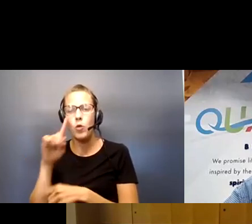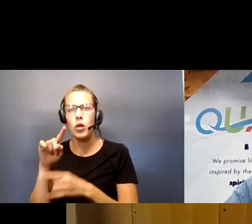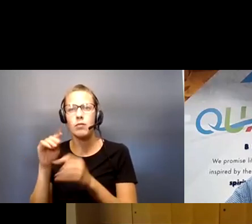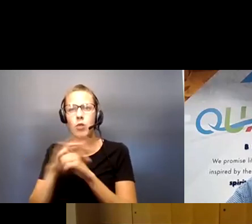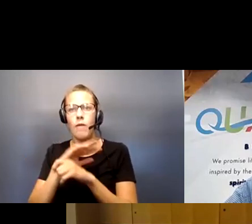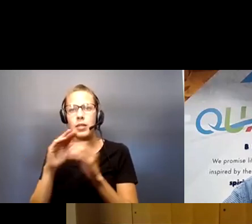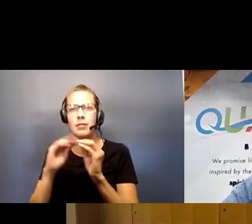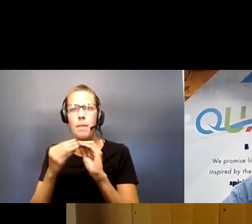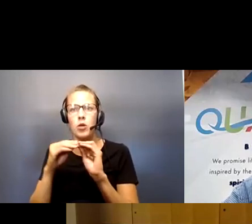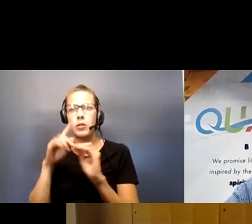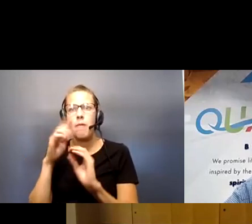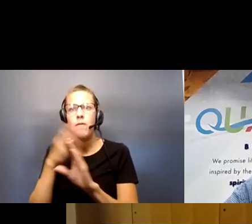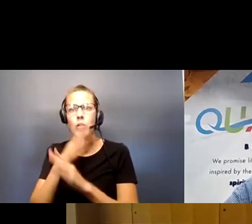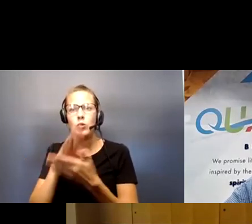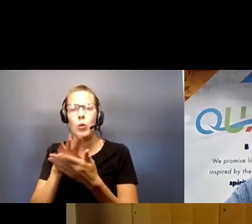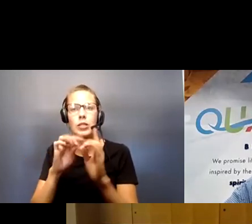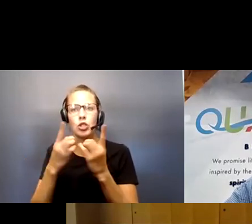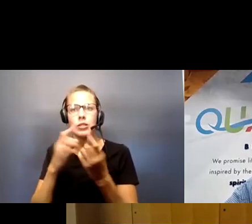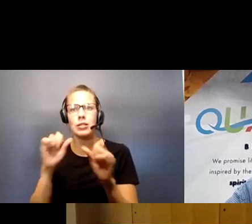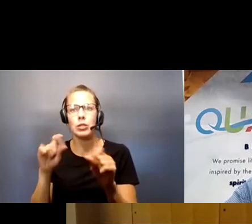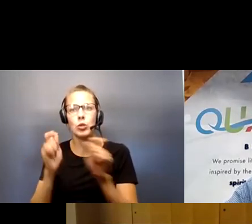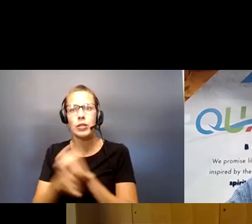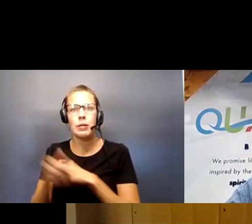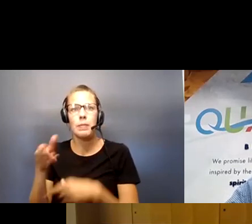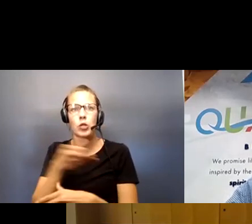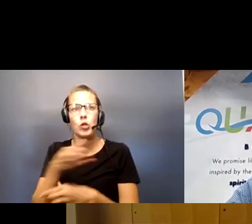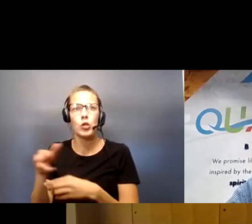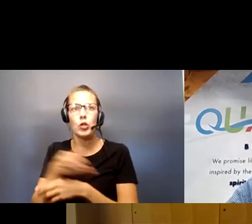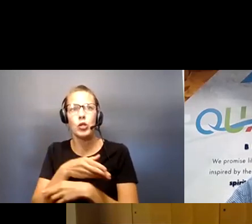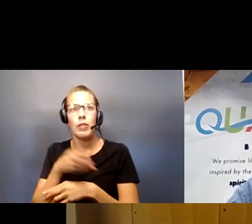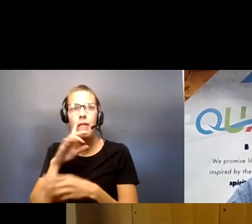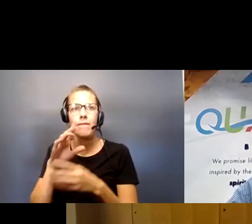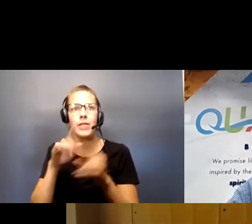where they should be before school districts can switch between the various learning models?